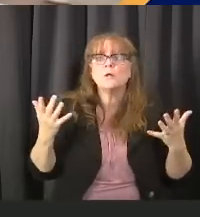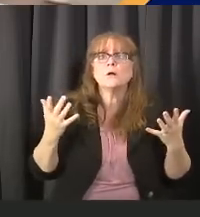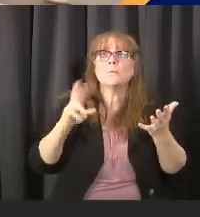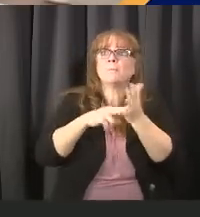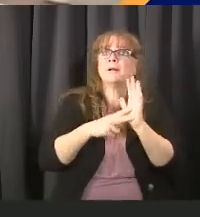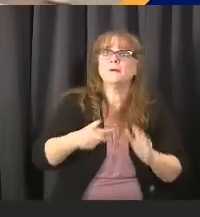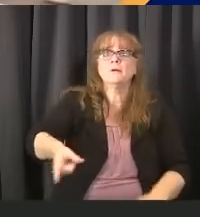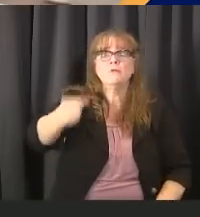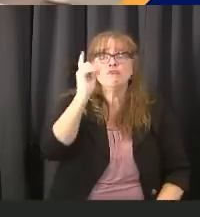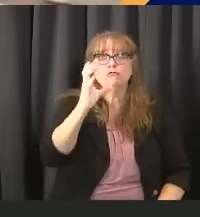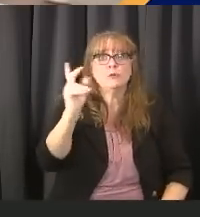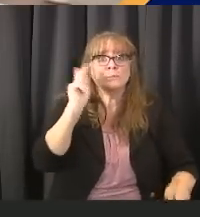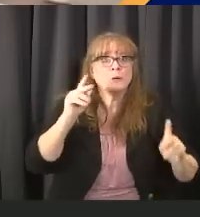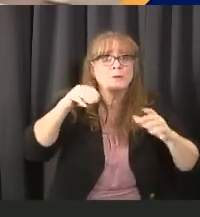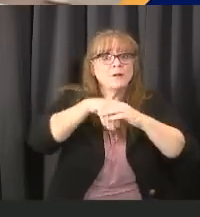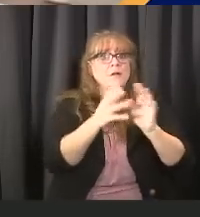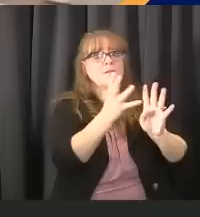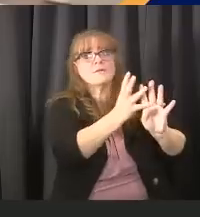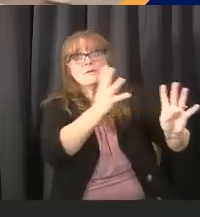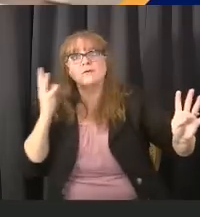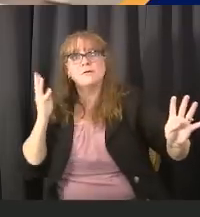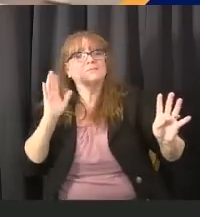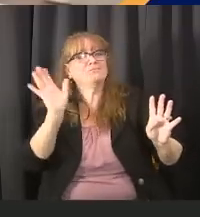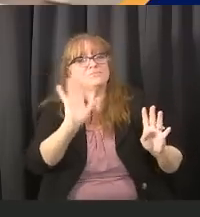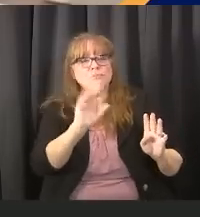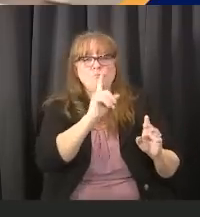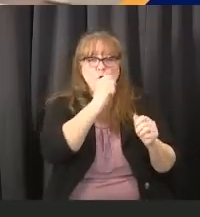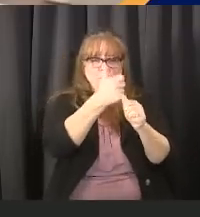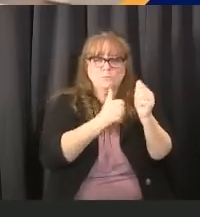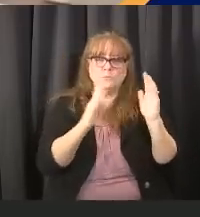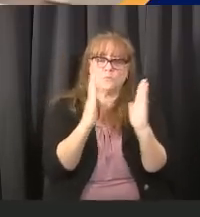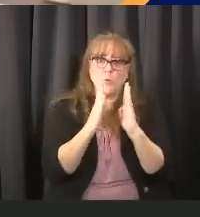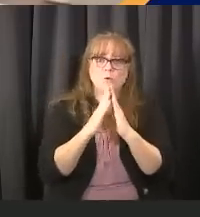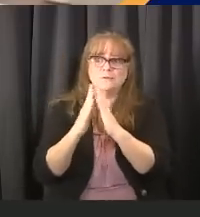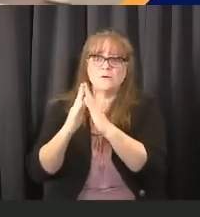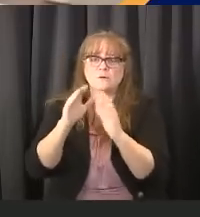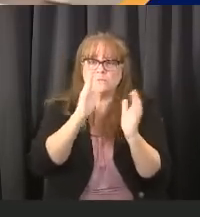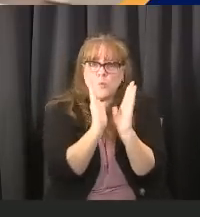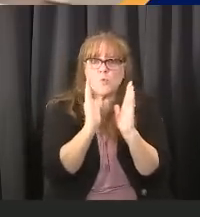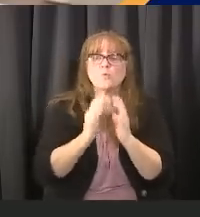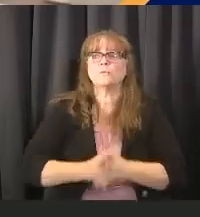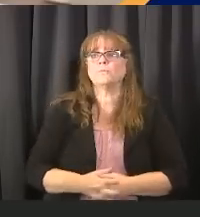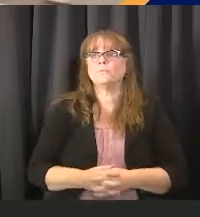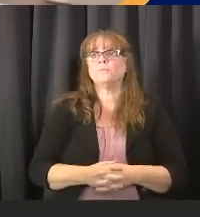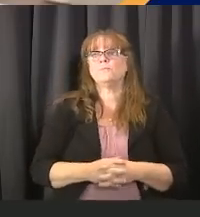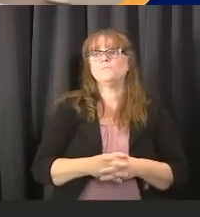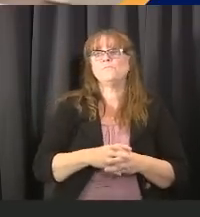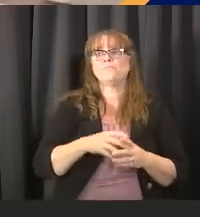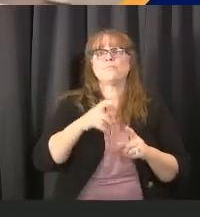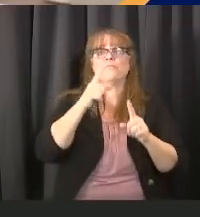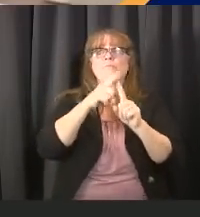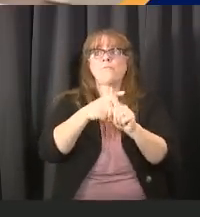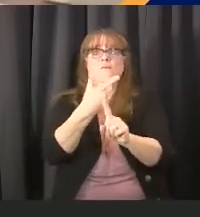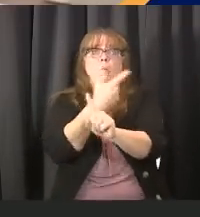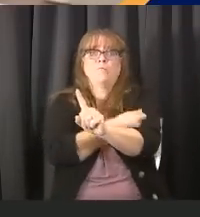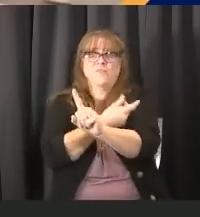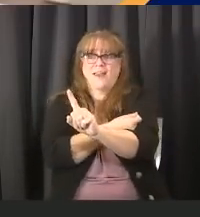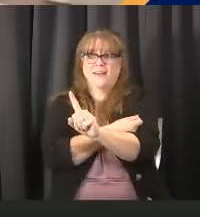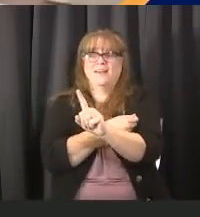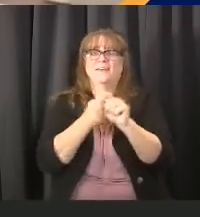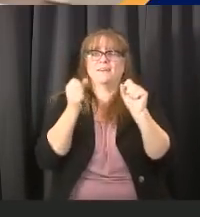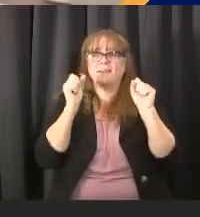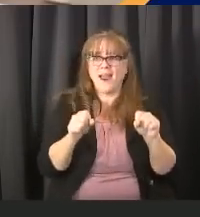Our expanded vaccine capabilities required us to invest and hire more than 350